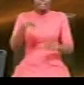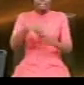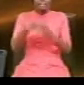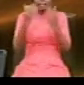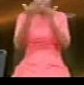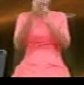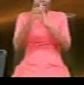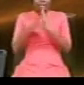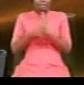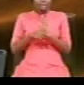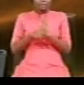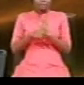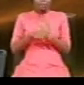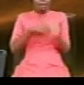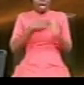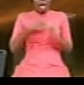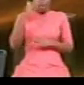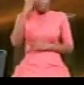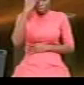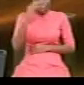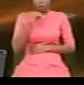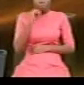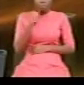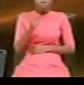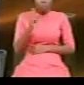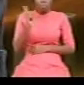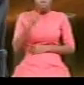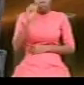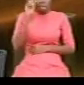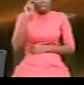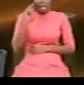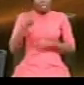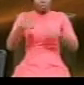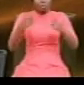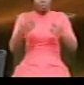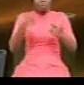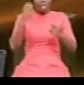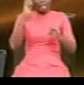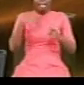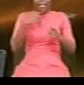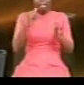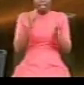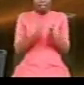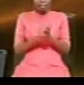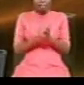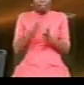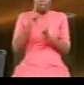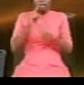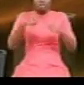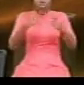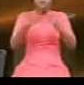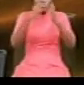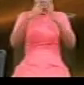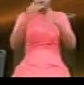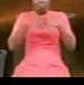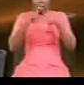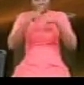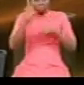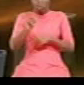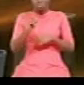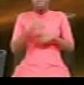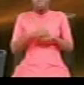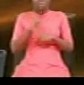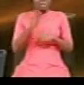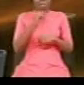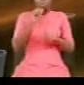in darkness and knoweth not whither he goeth. She's claiming that she's going to heaven, but no,